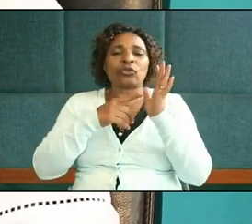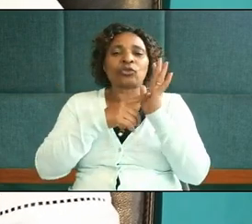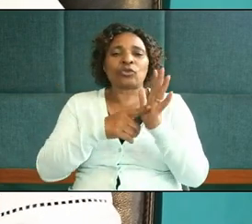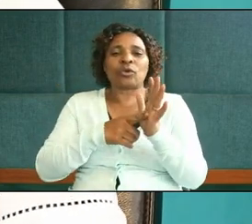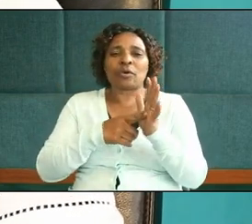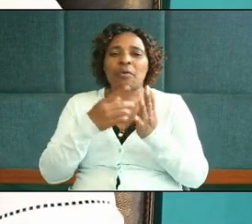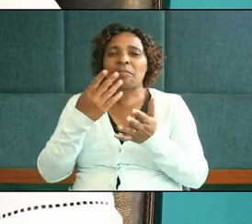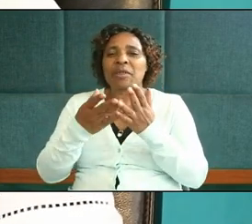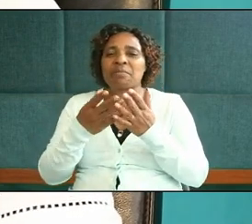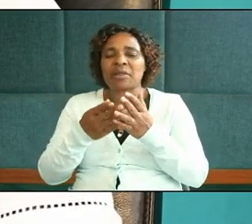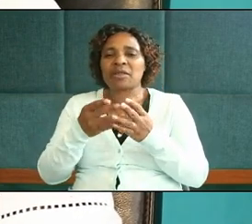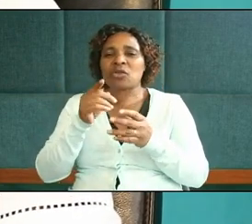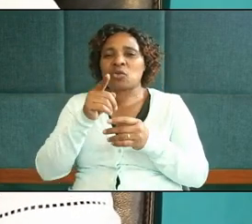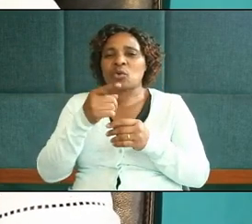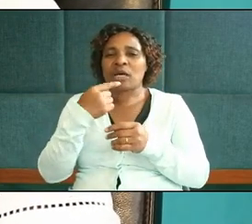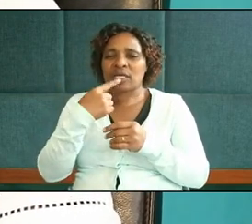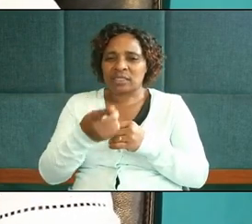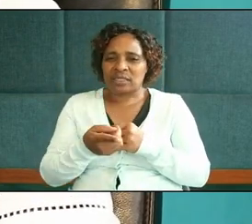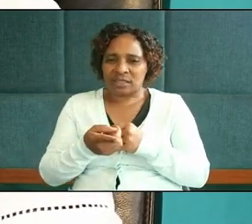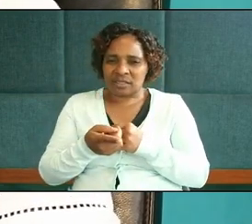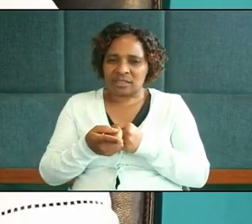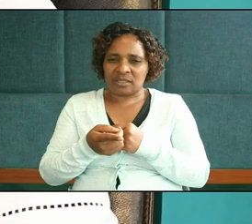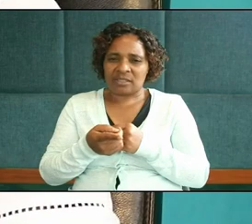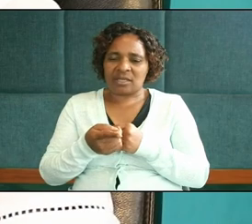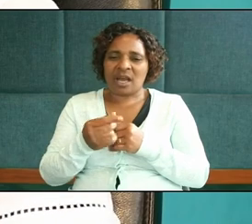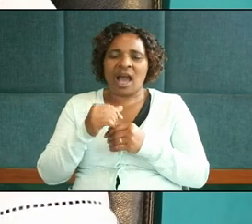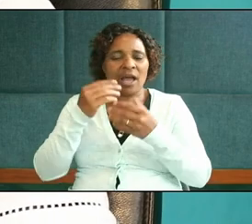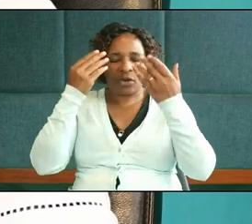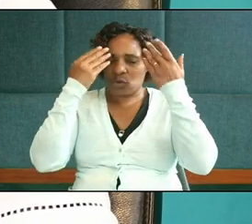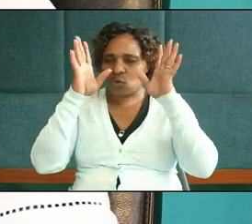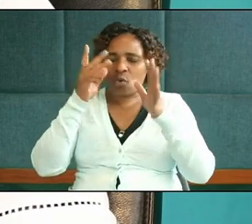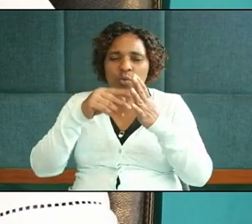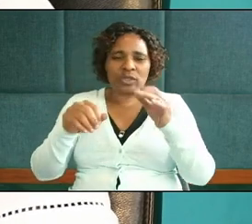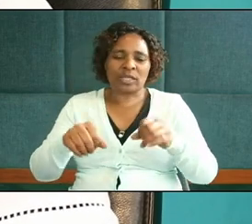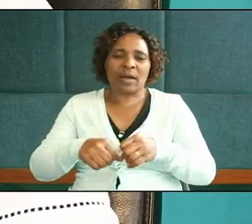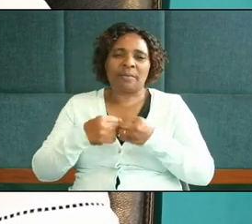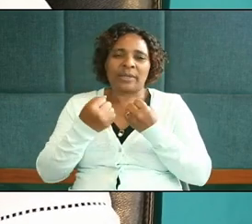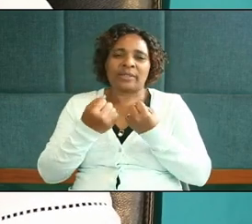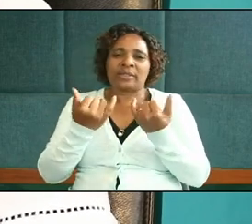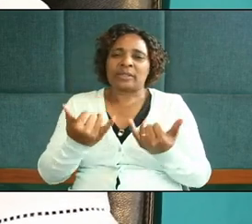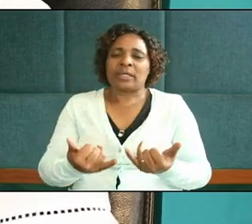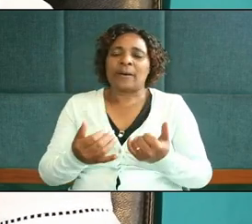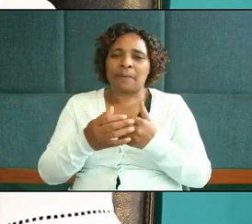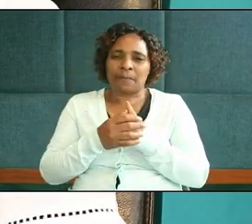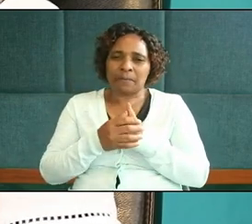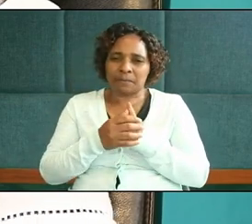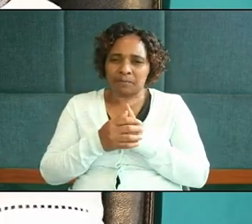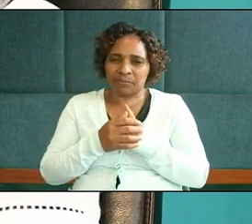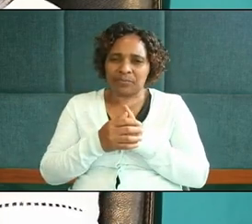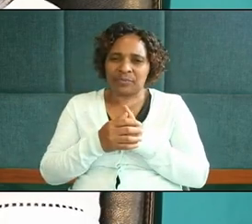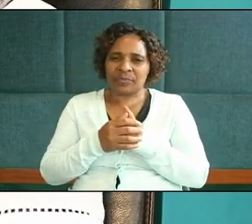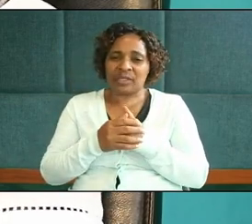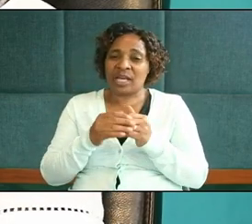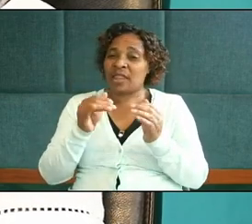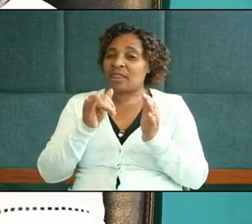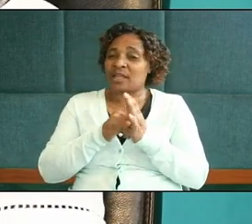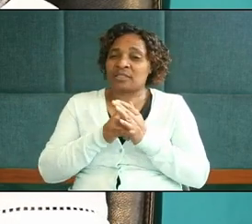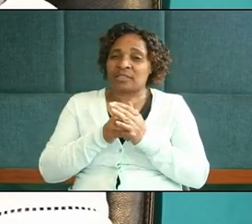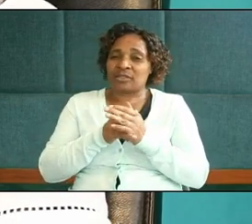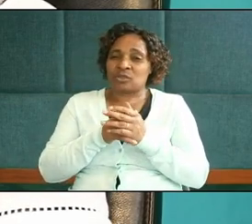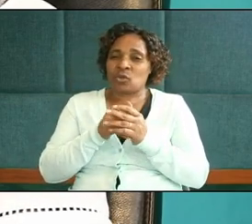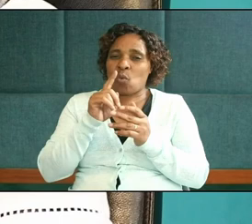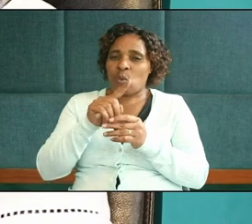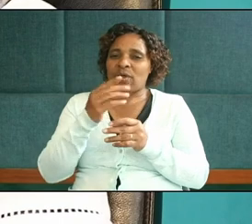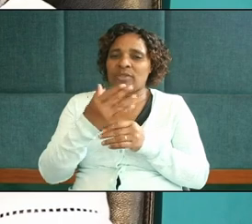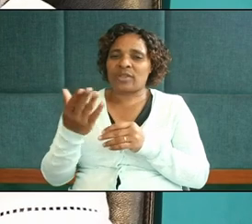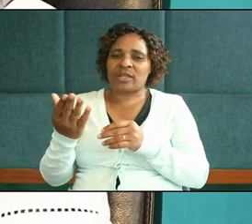you're even traumatized, though you're like, what? I really don't know what happened right now. Yeah, so that's just